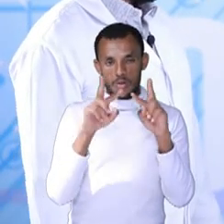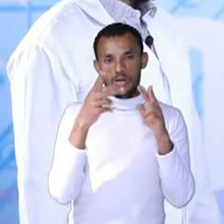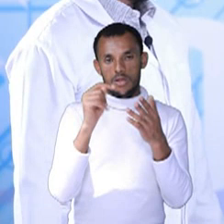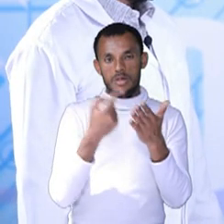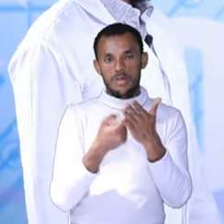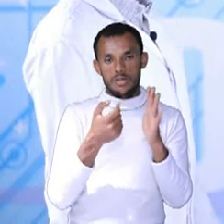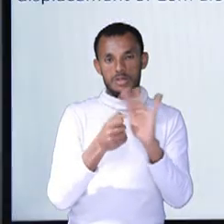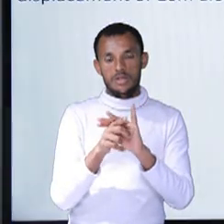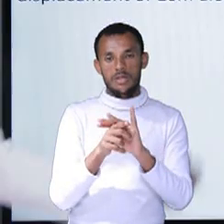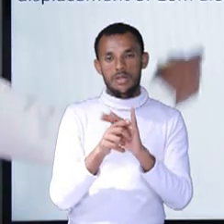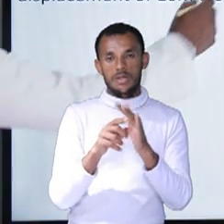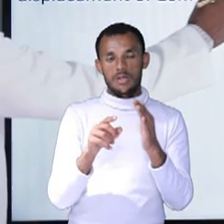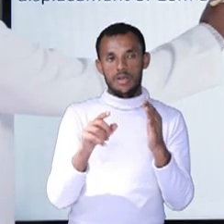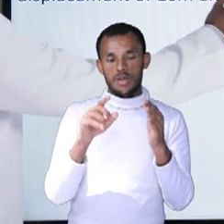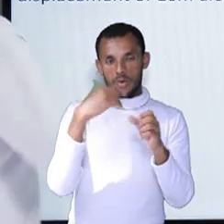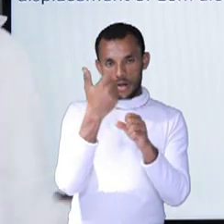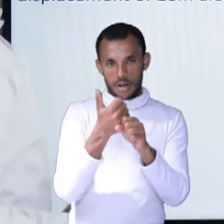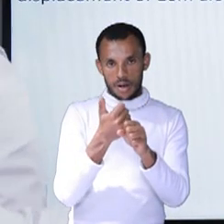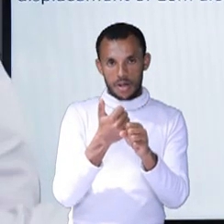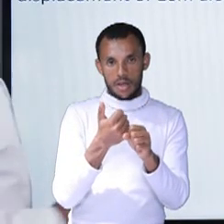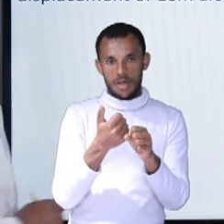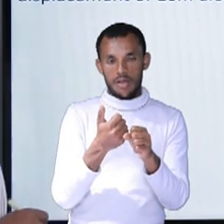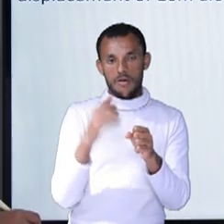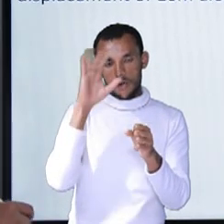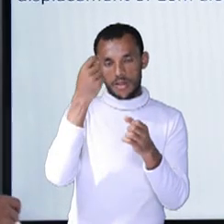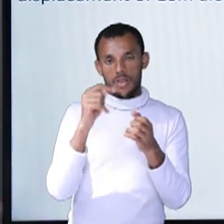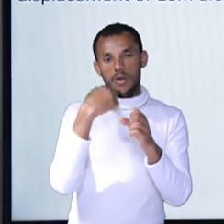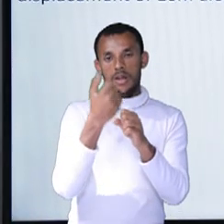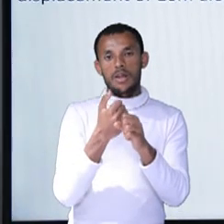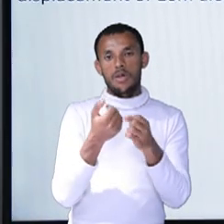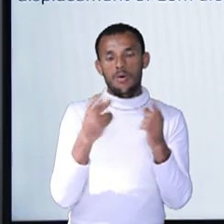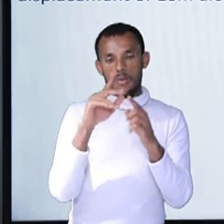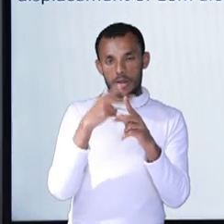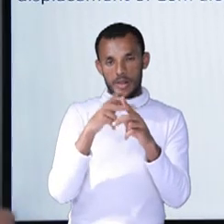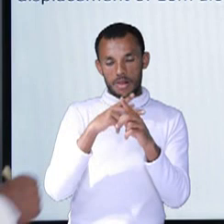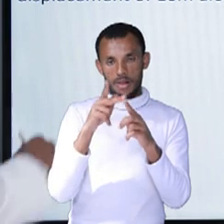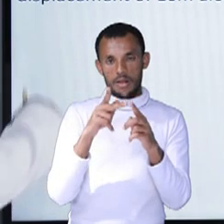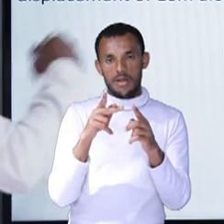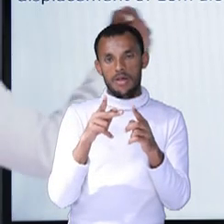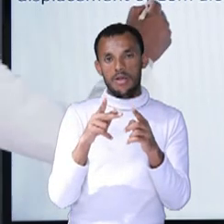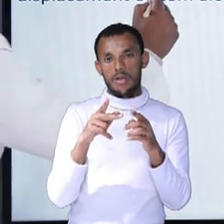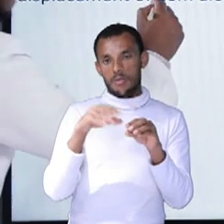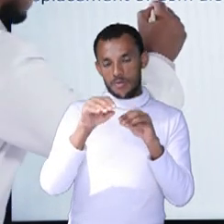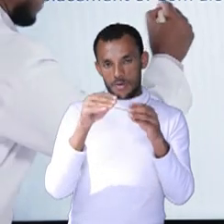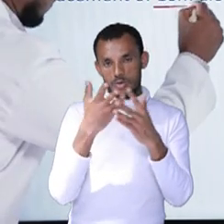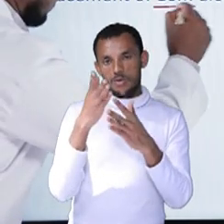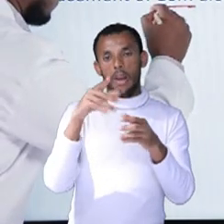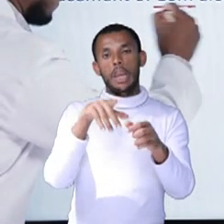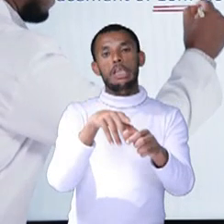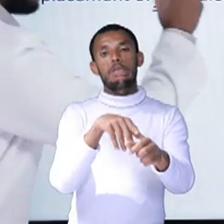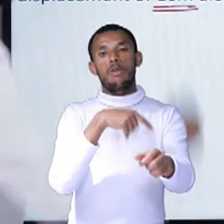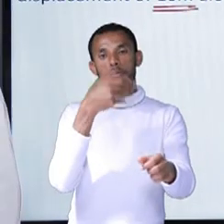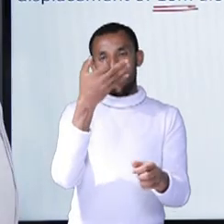this example, we're asked to find the work done. Find the work done when a particle is moved through a displacement